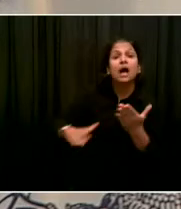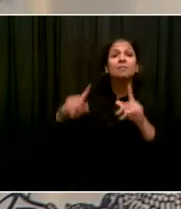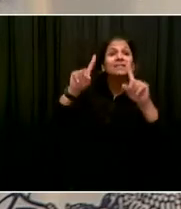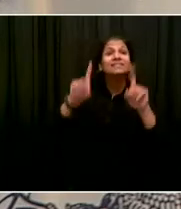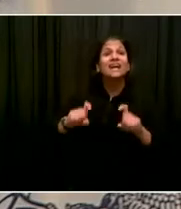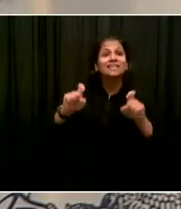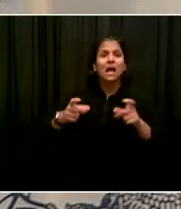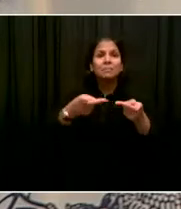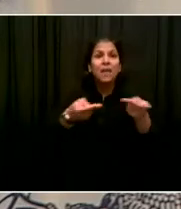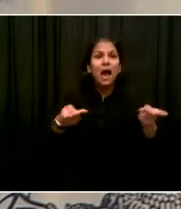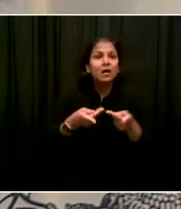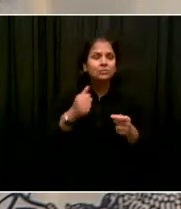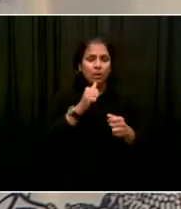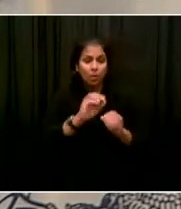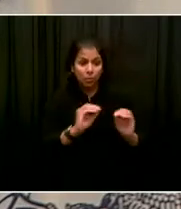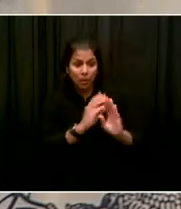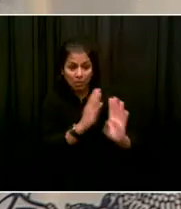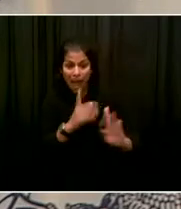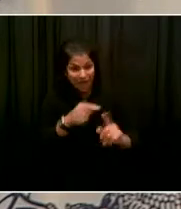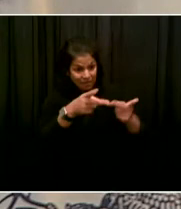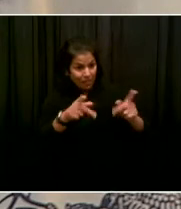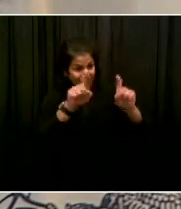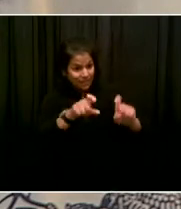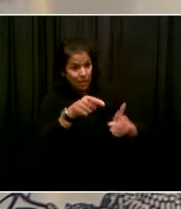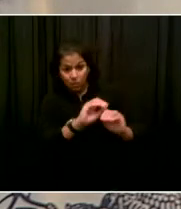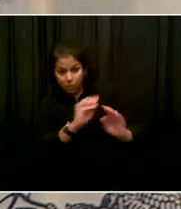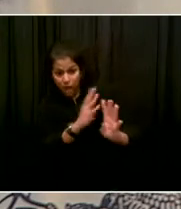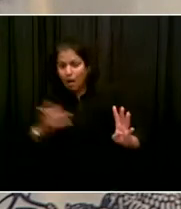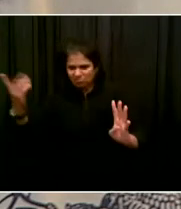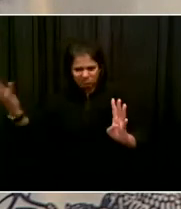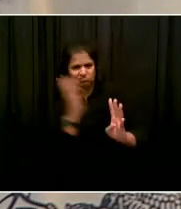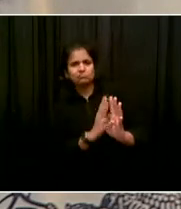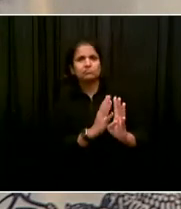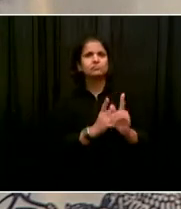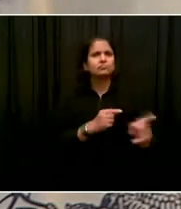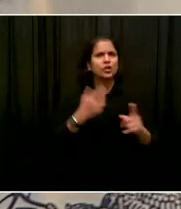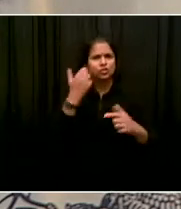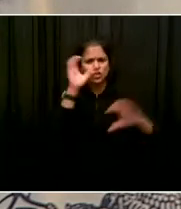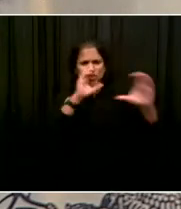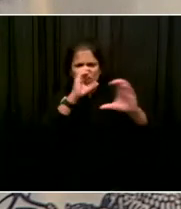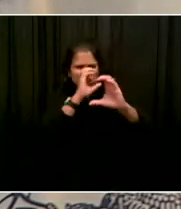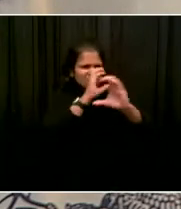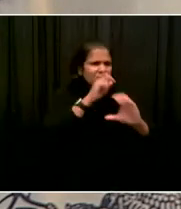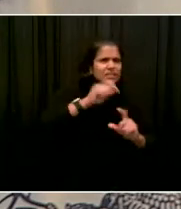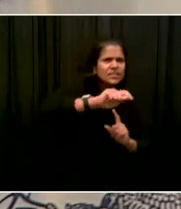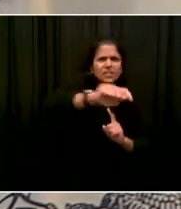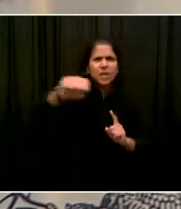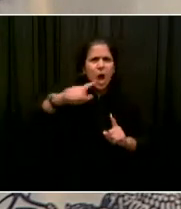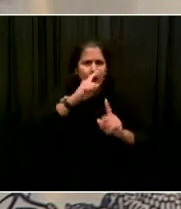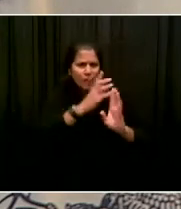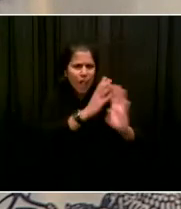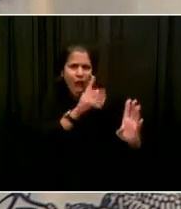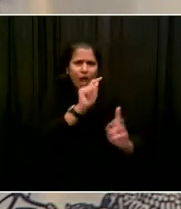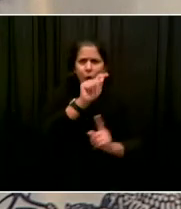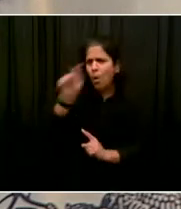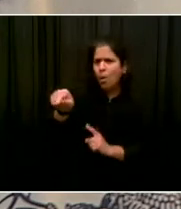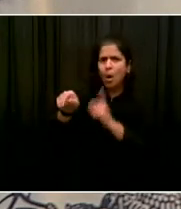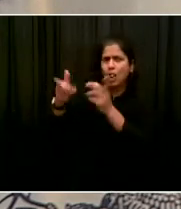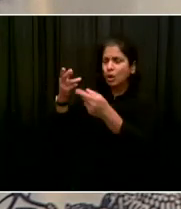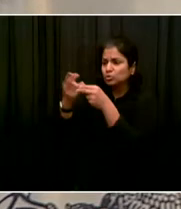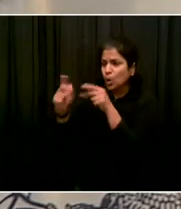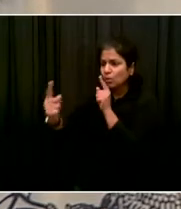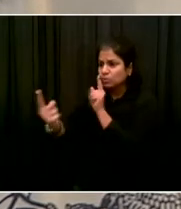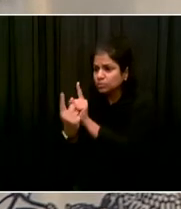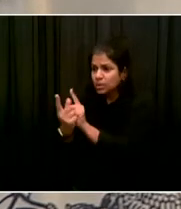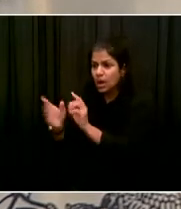people, if they're able, to track, you know, online the places that don't have lines, and if possible, get to those sites, because